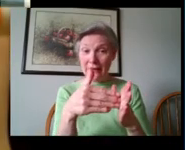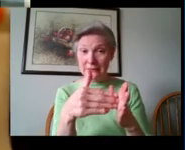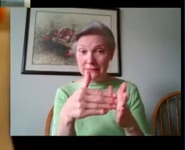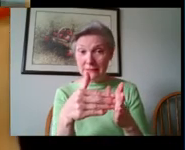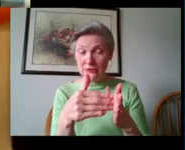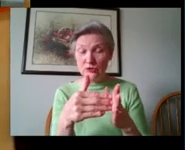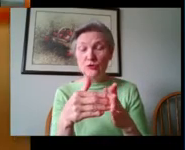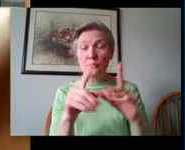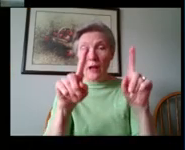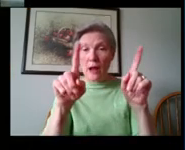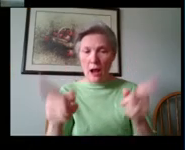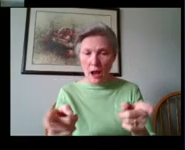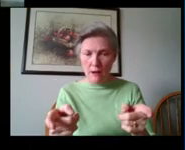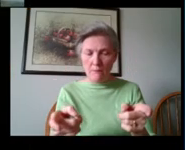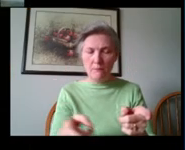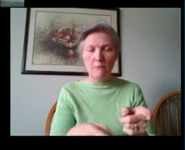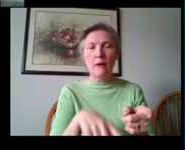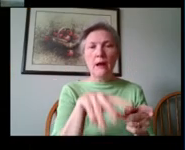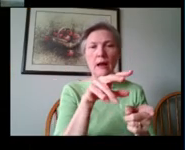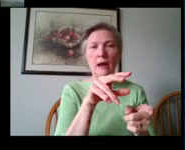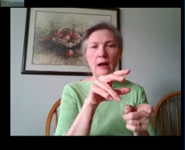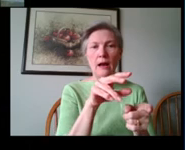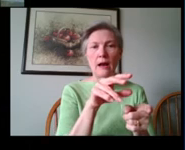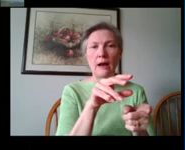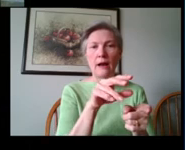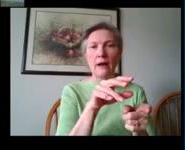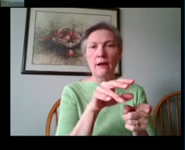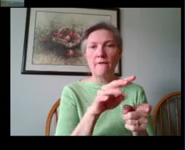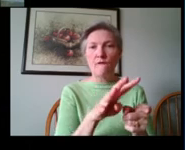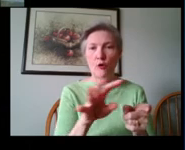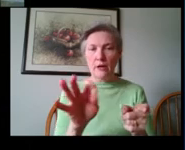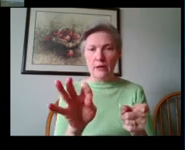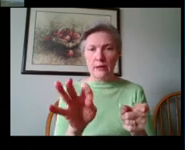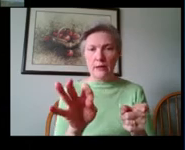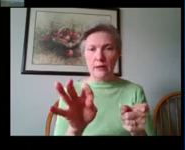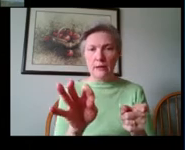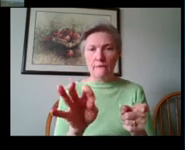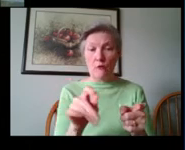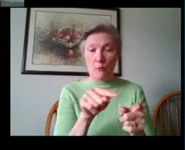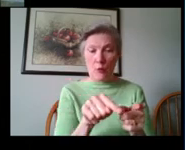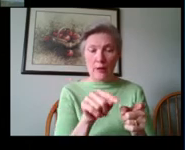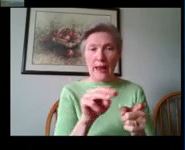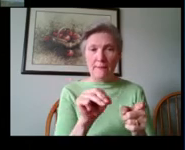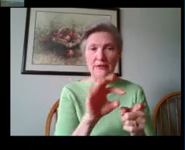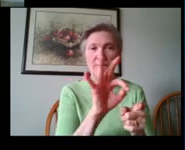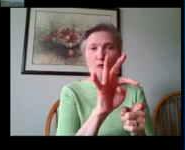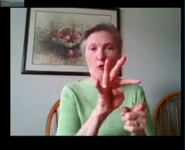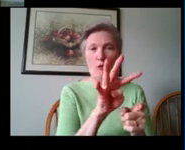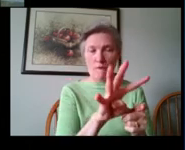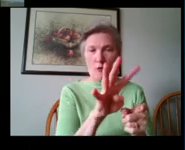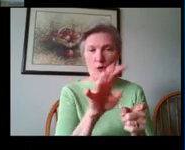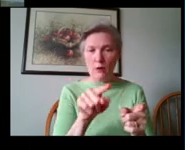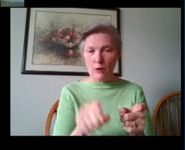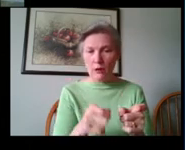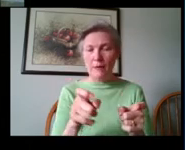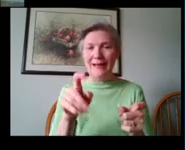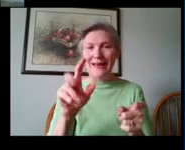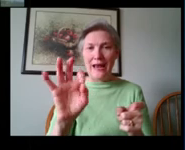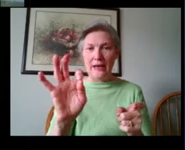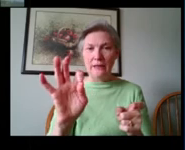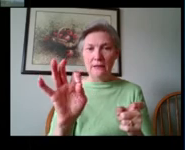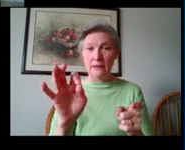my y coordinate would be 9. Now my ordered pair for point M is 4, 9. Notice that